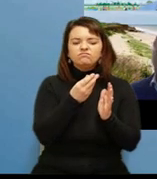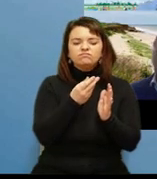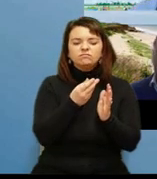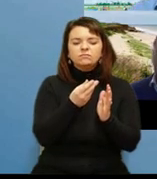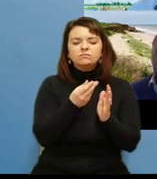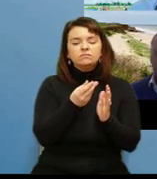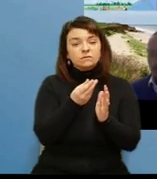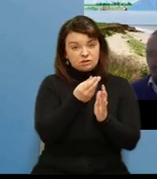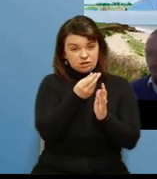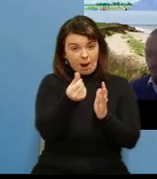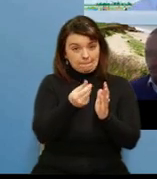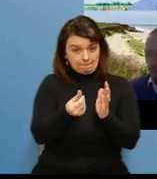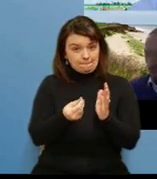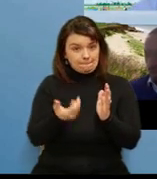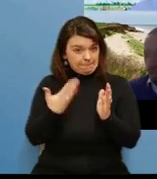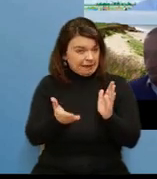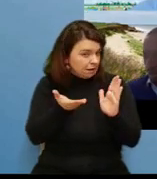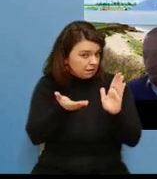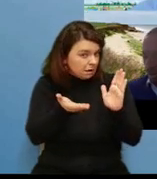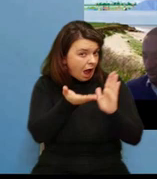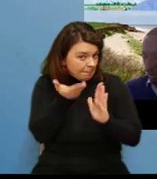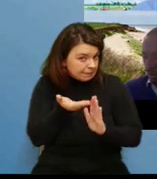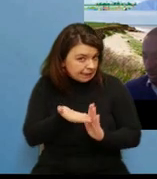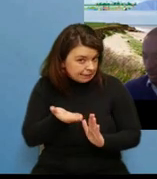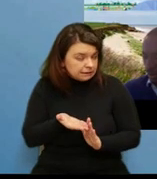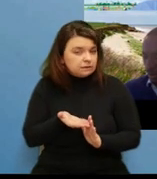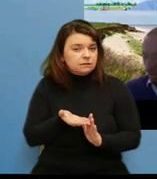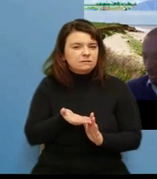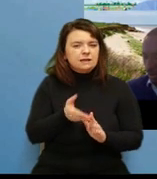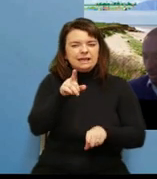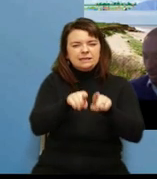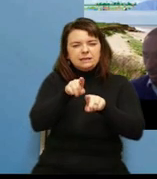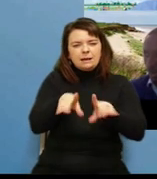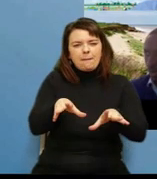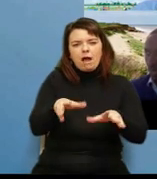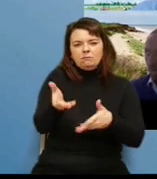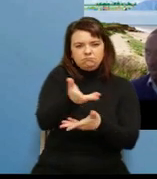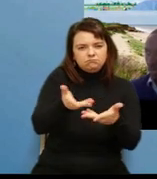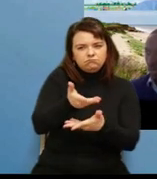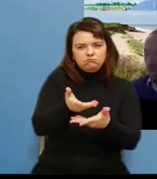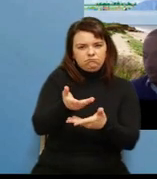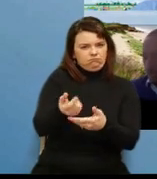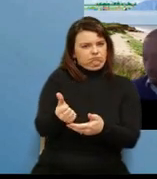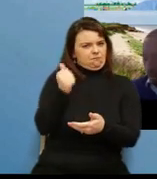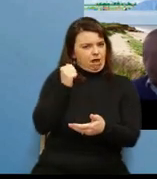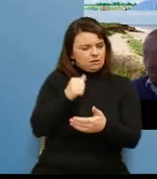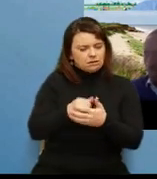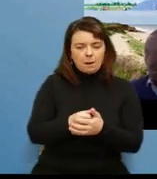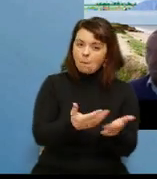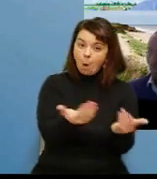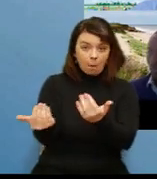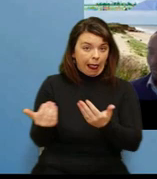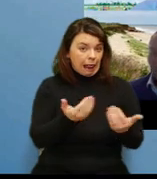them have been updated also pursuant to the discussion we had last time. So welcome any